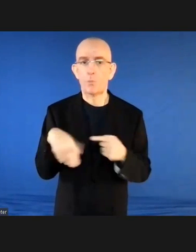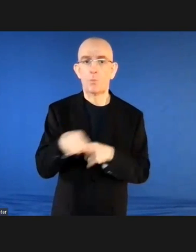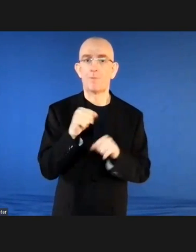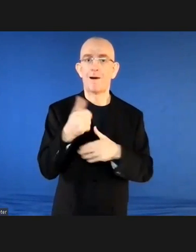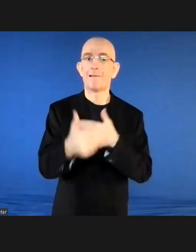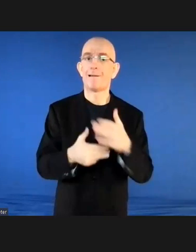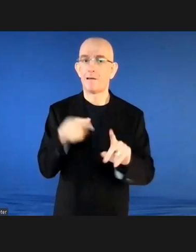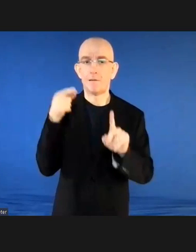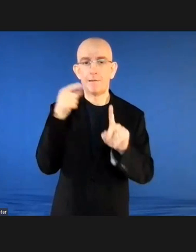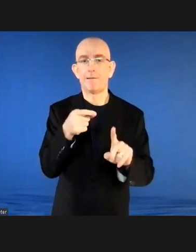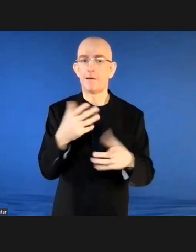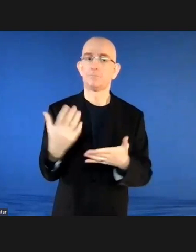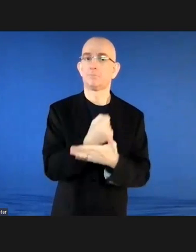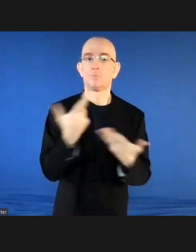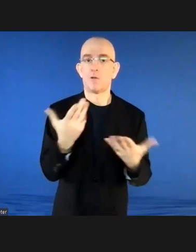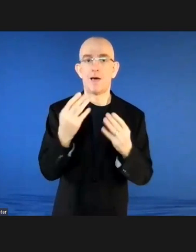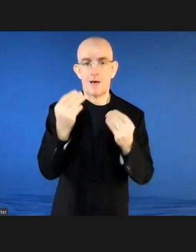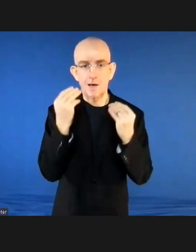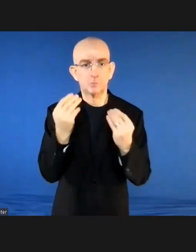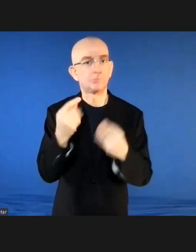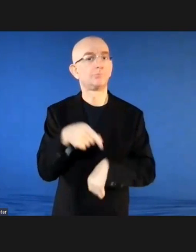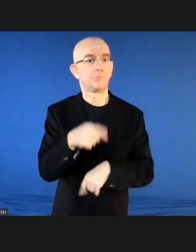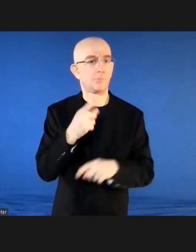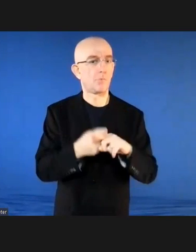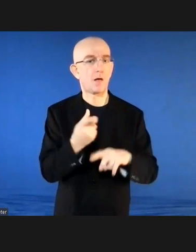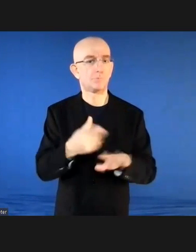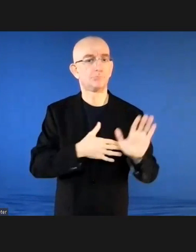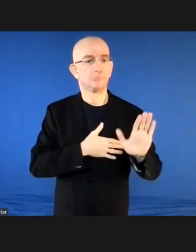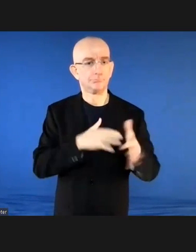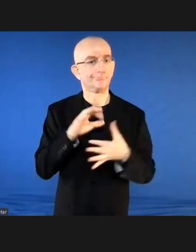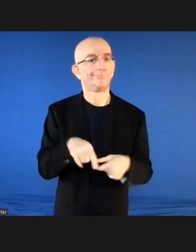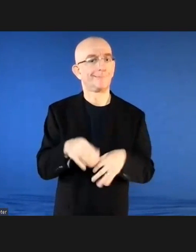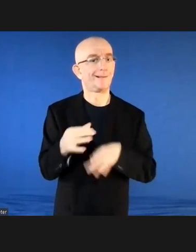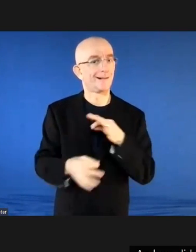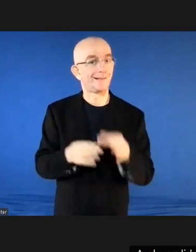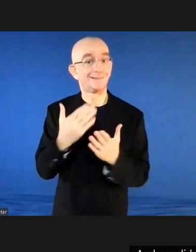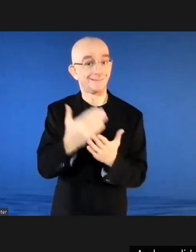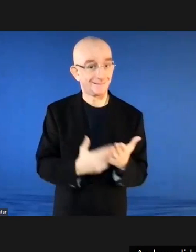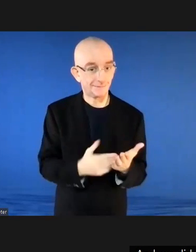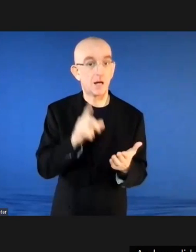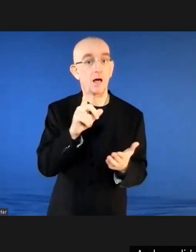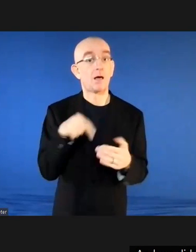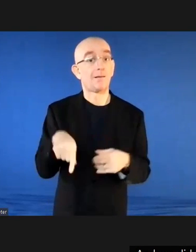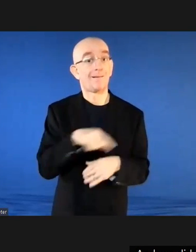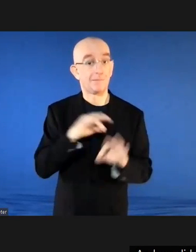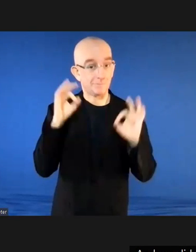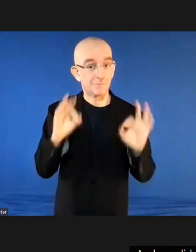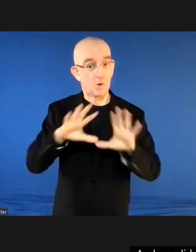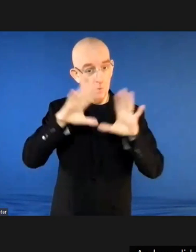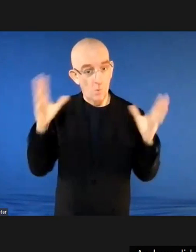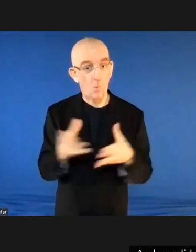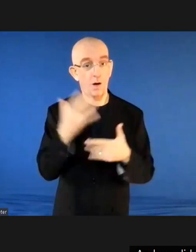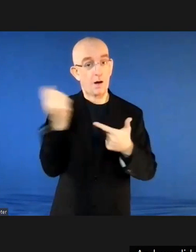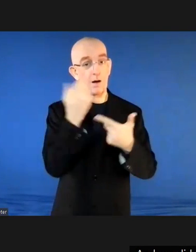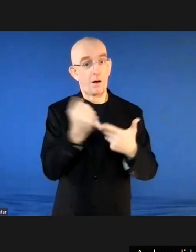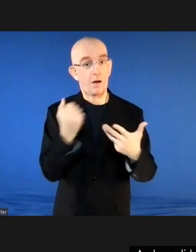that we set out to do. We set ourselves a very ambitious goal, and for a variety of reasons didn't quite get to everything that we planned